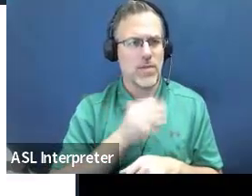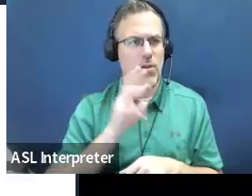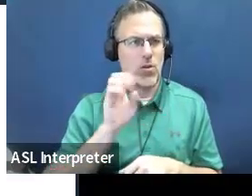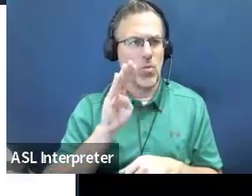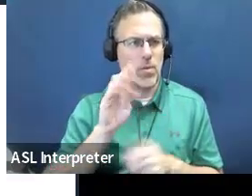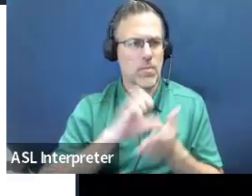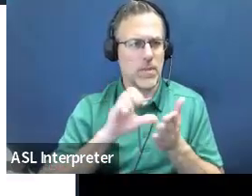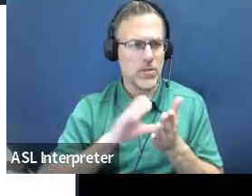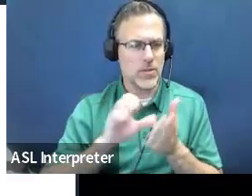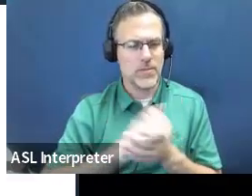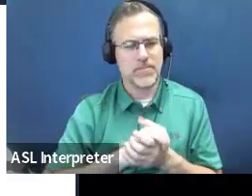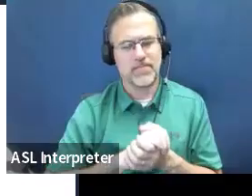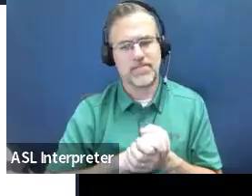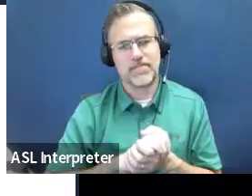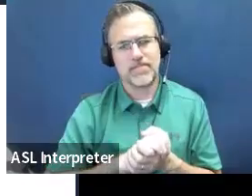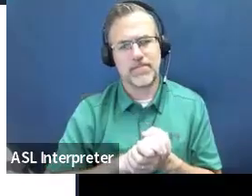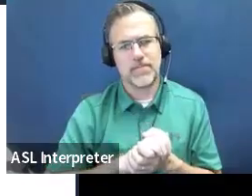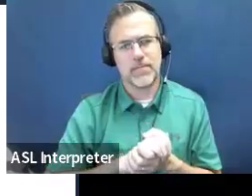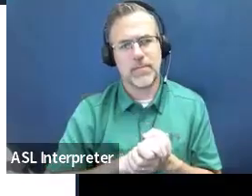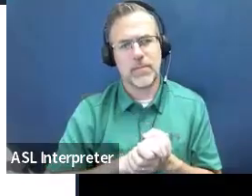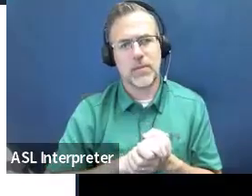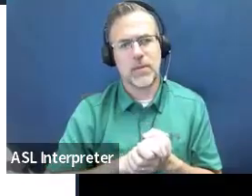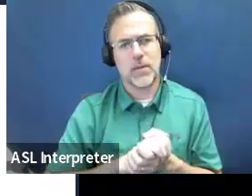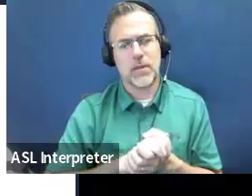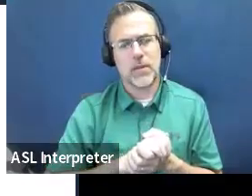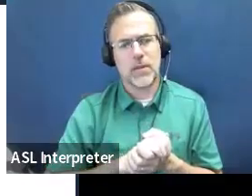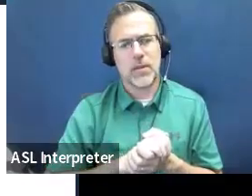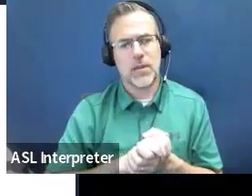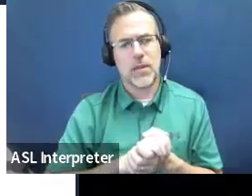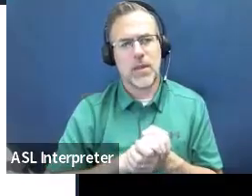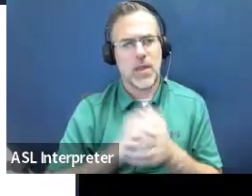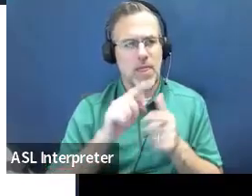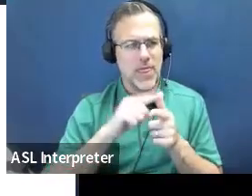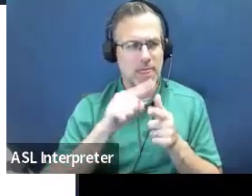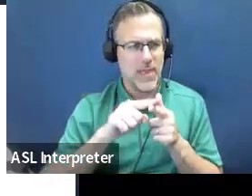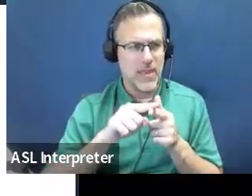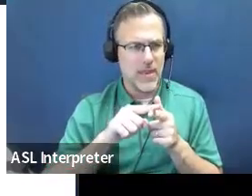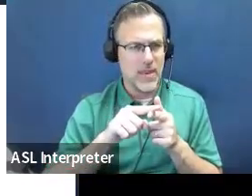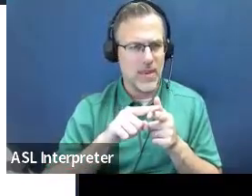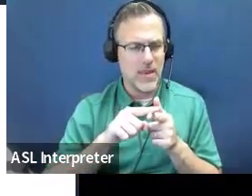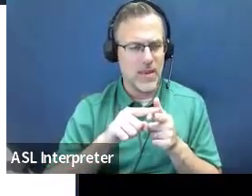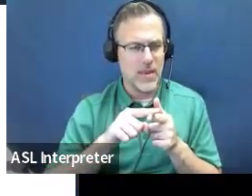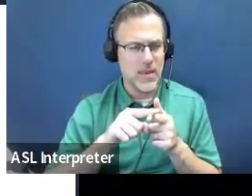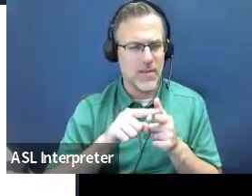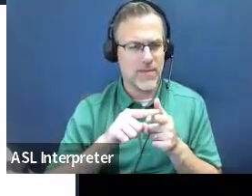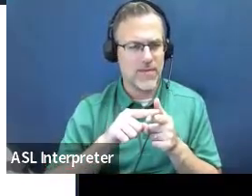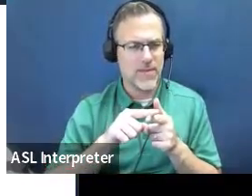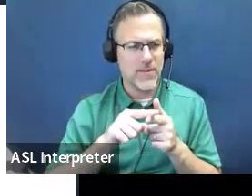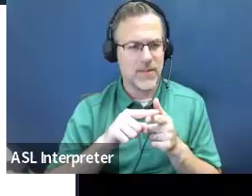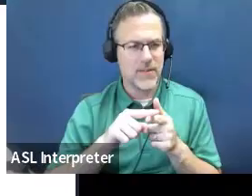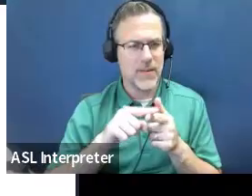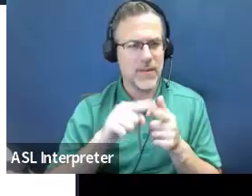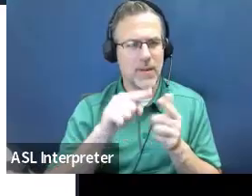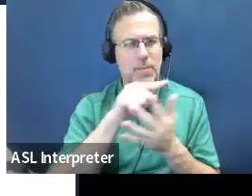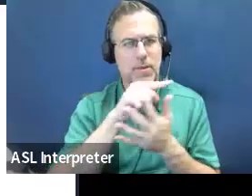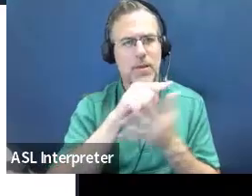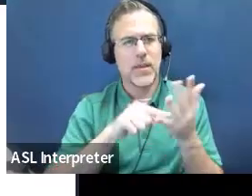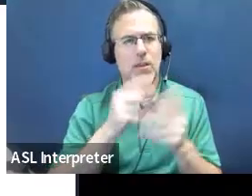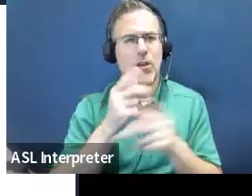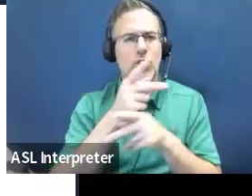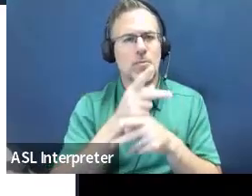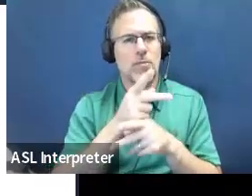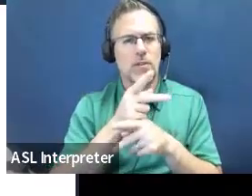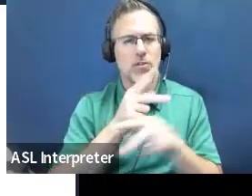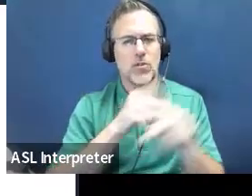pages. And then this is our supervision, monitoring,